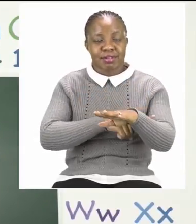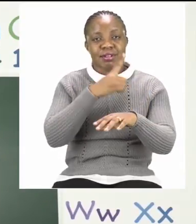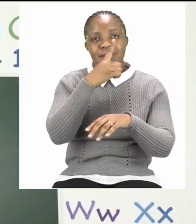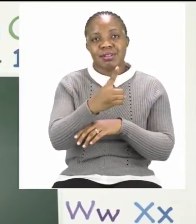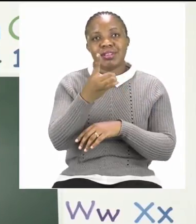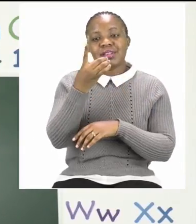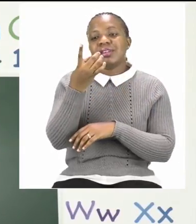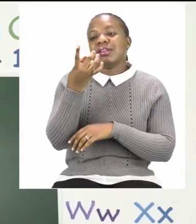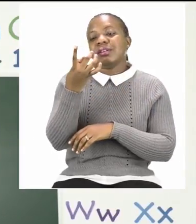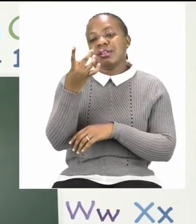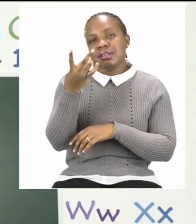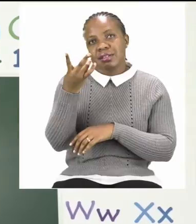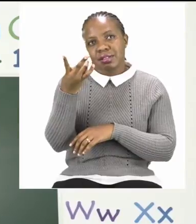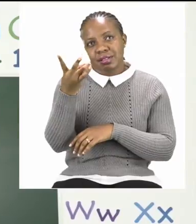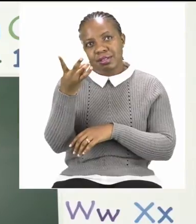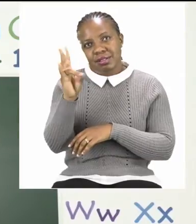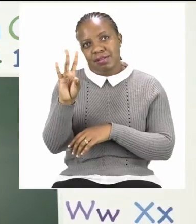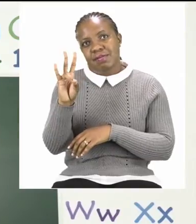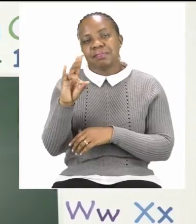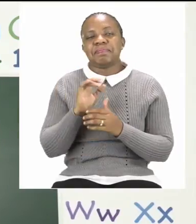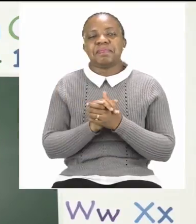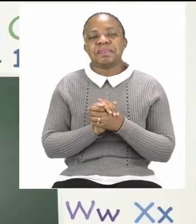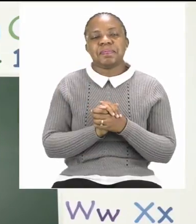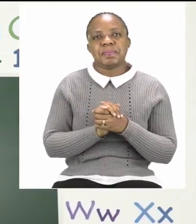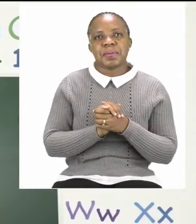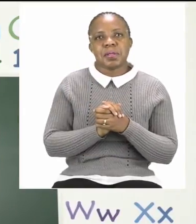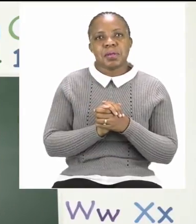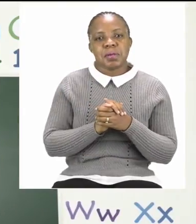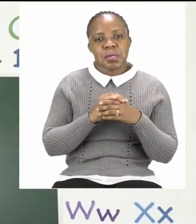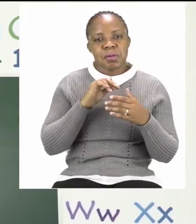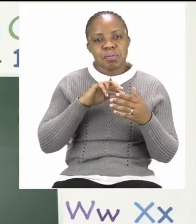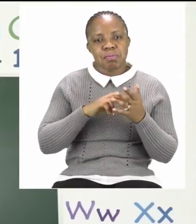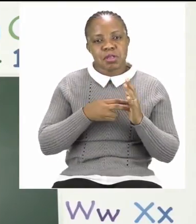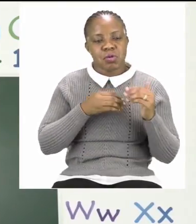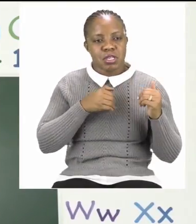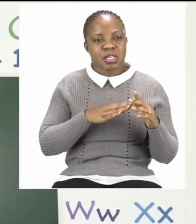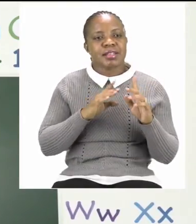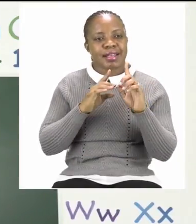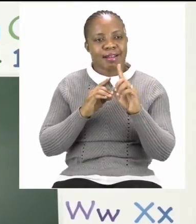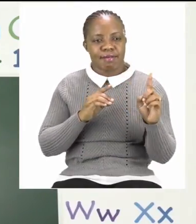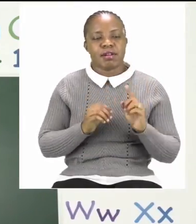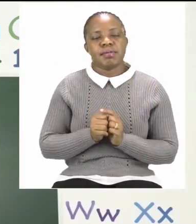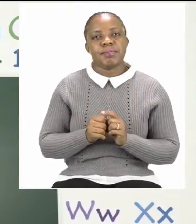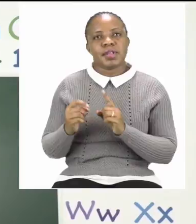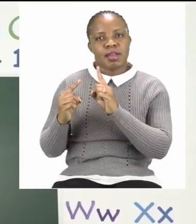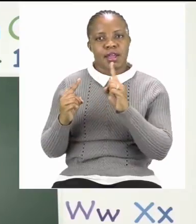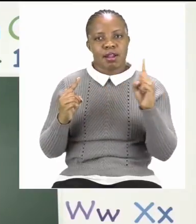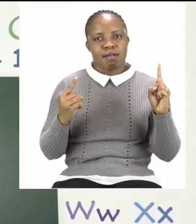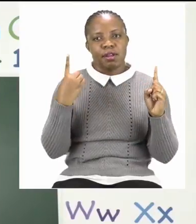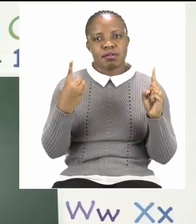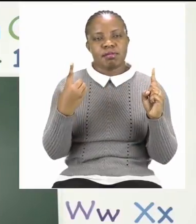up until the bigger number there, which is 17. So let us go. 11,